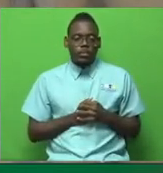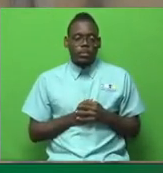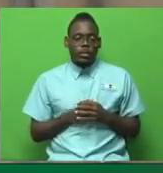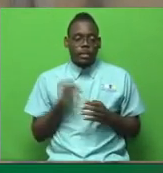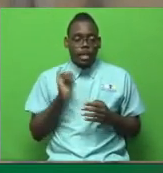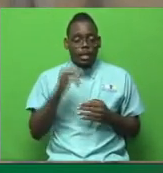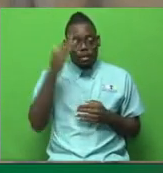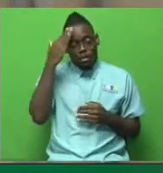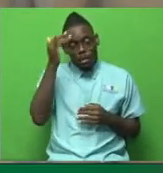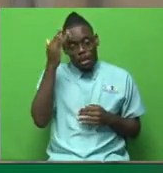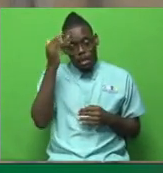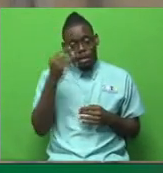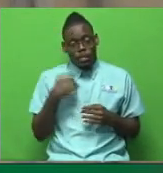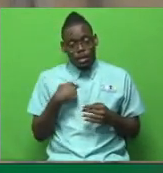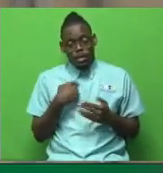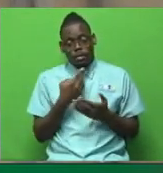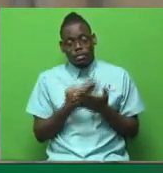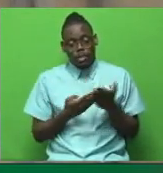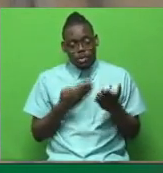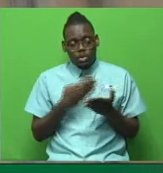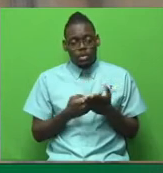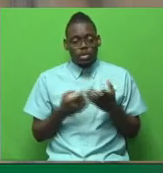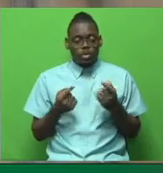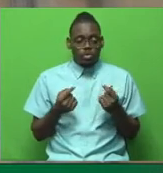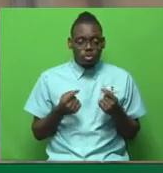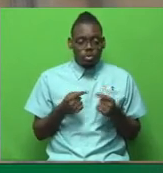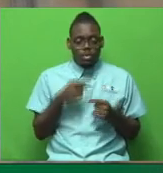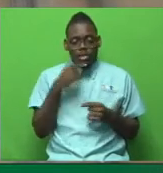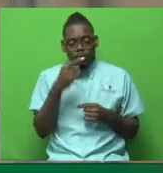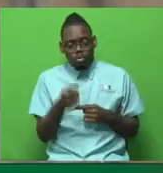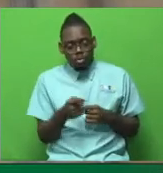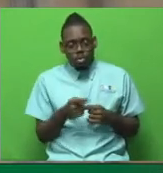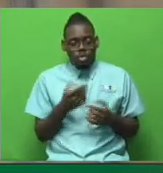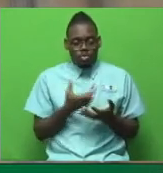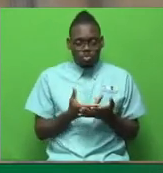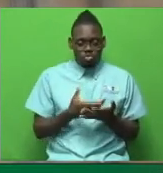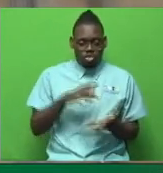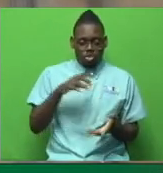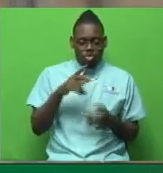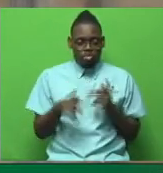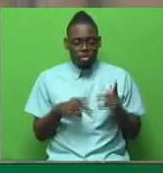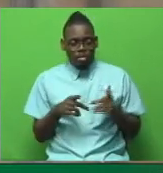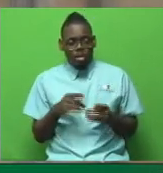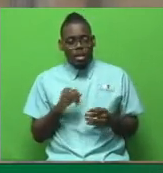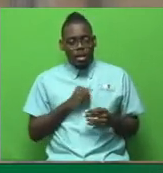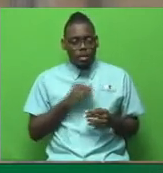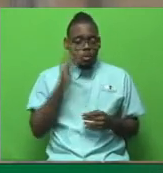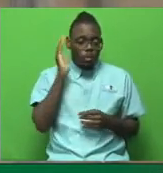as a rich man budget serves the needs of the underprivileged